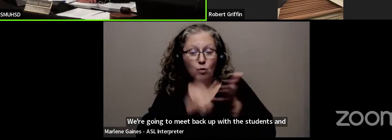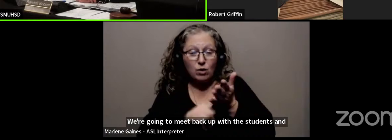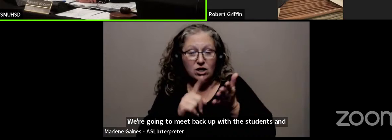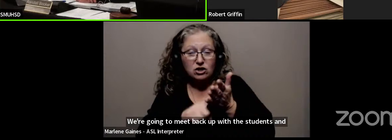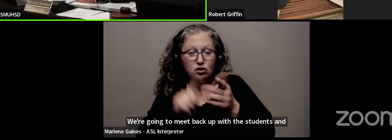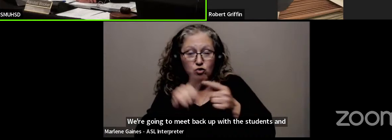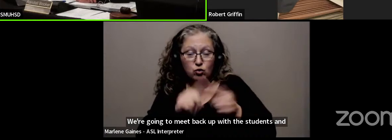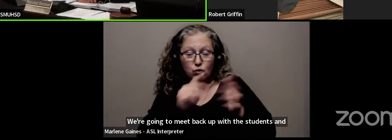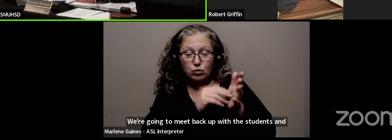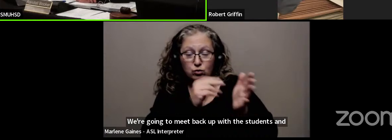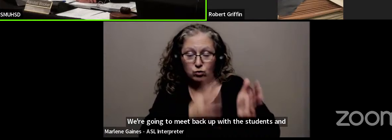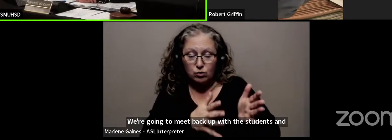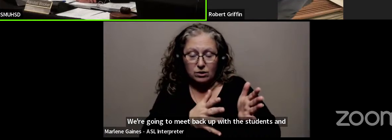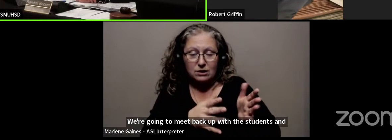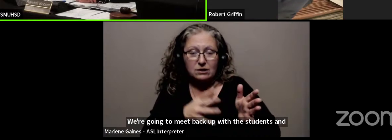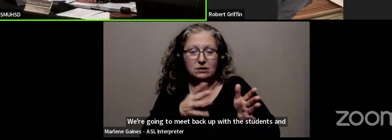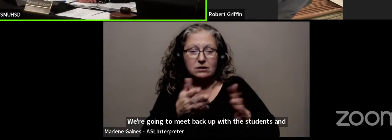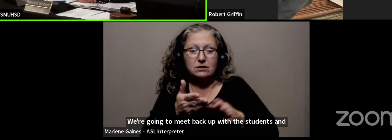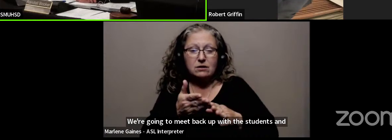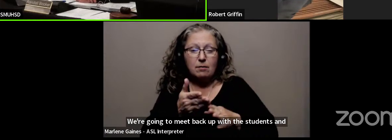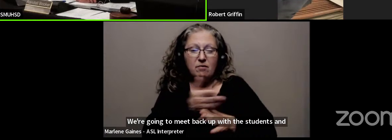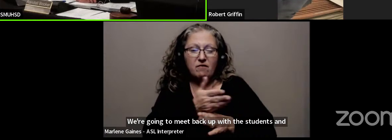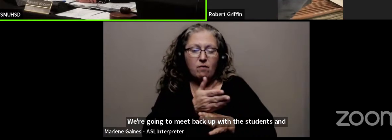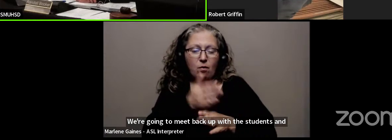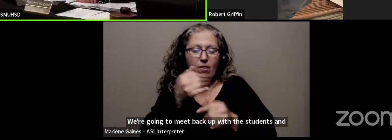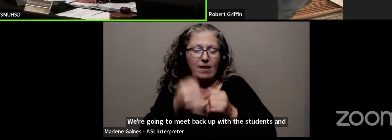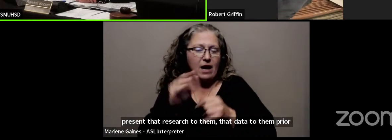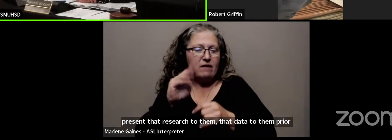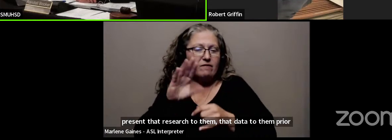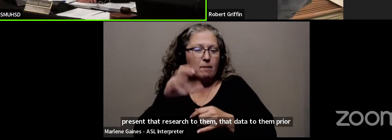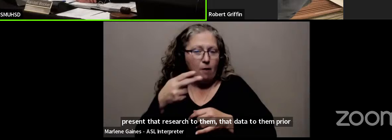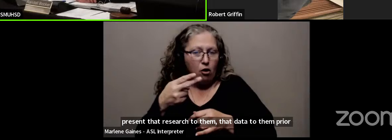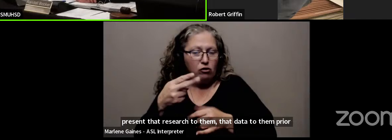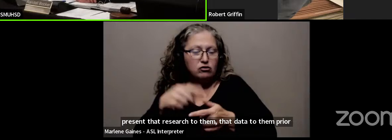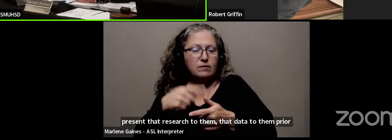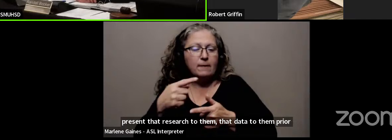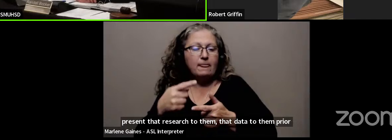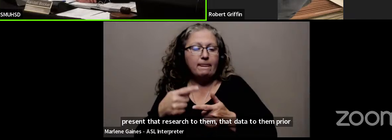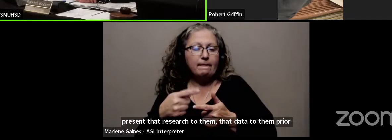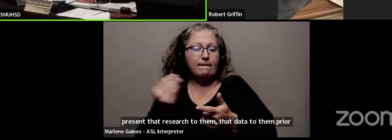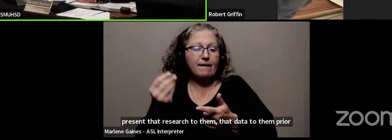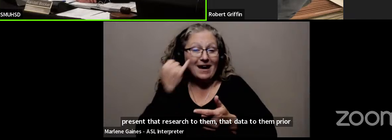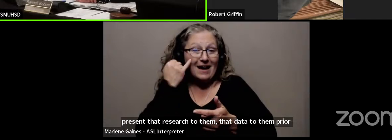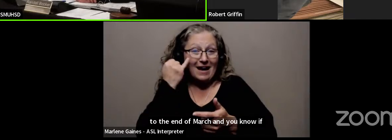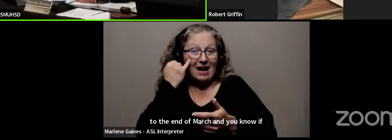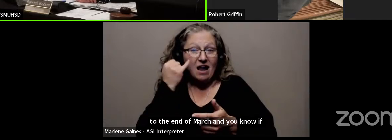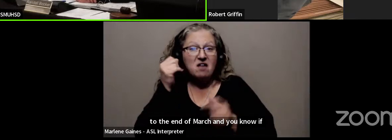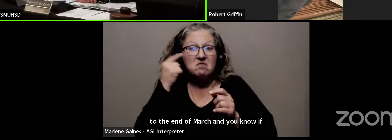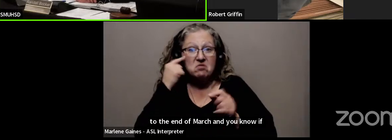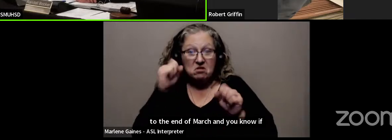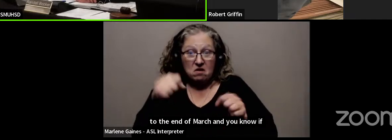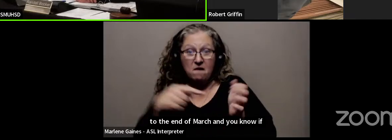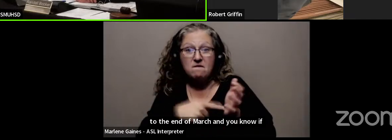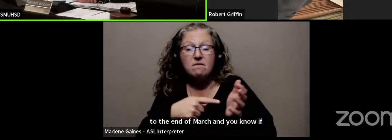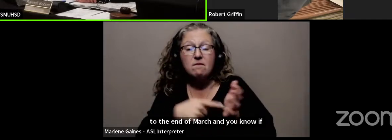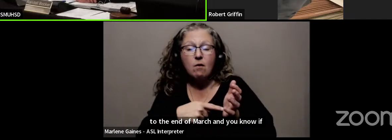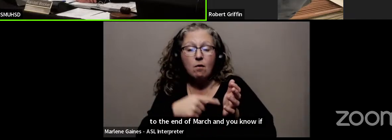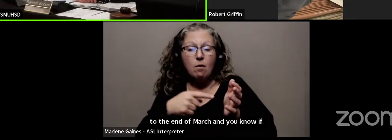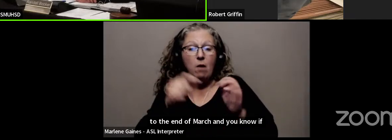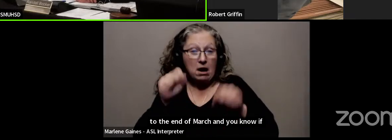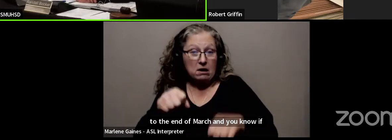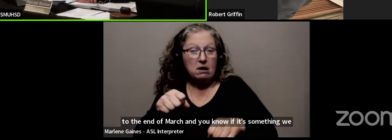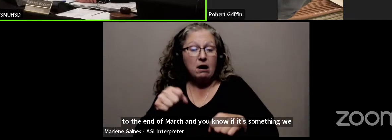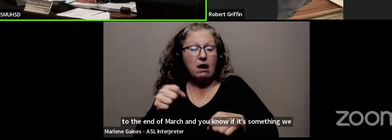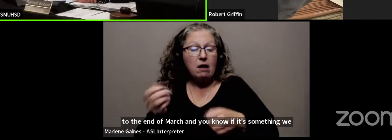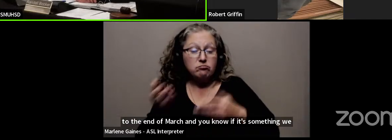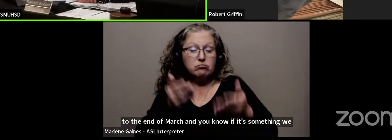to them, prior to the end of March. And, if it's something we think we can afford or something we think we can bring to the